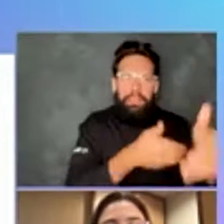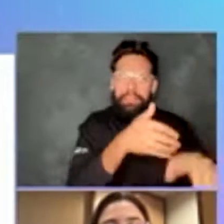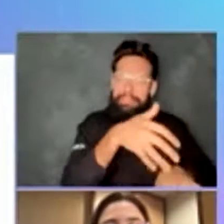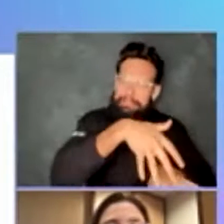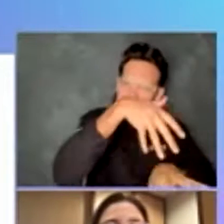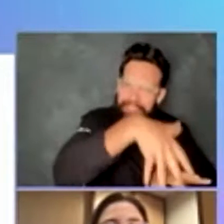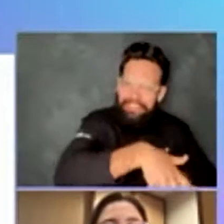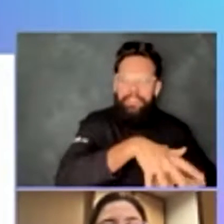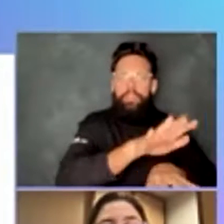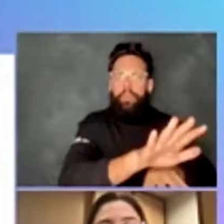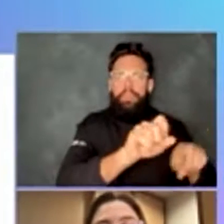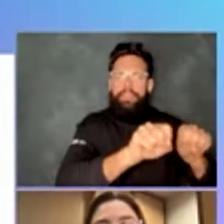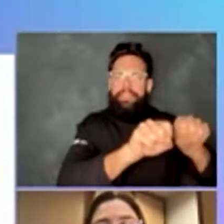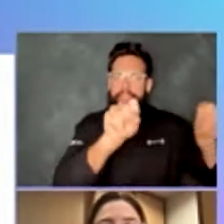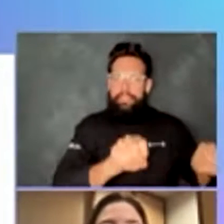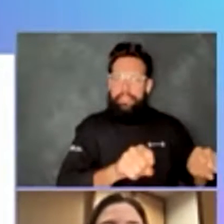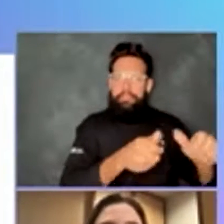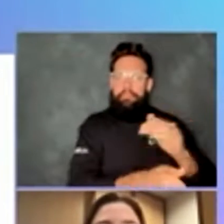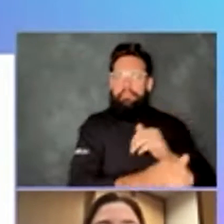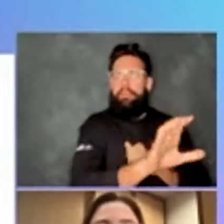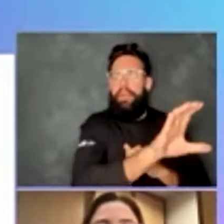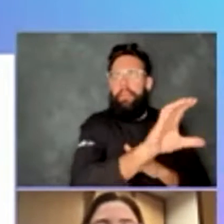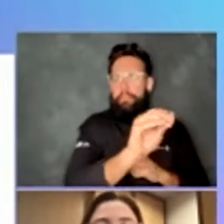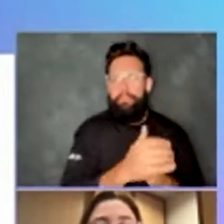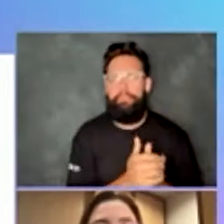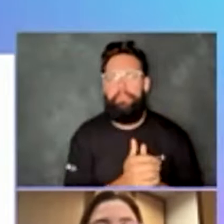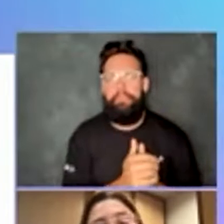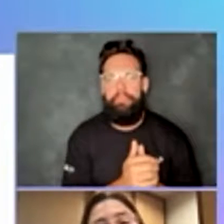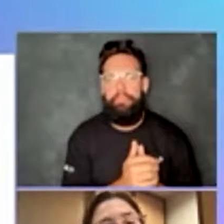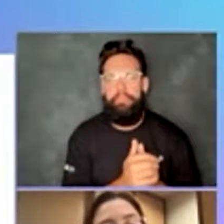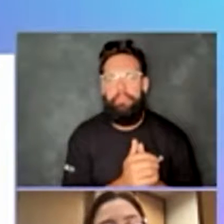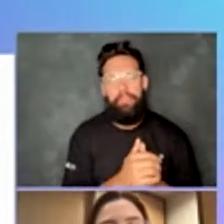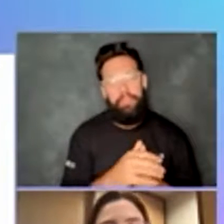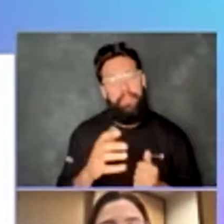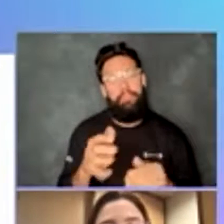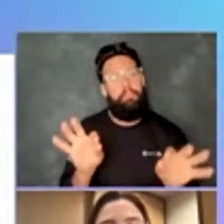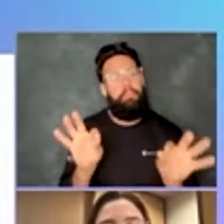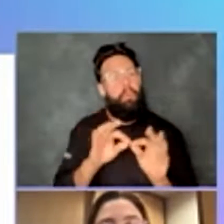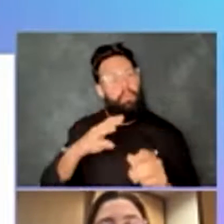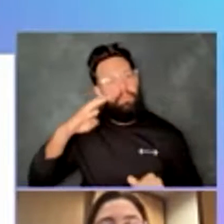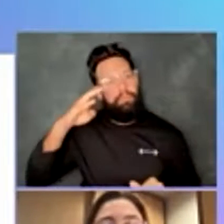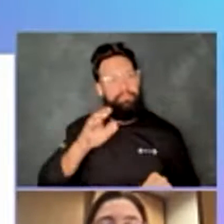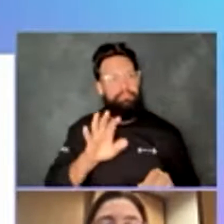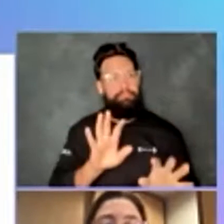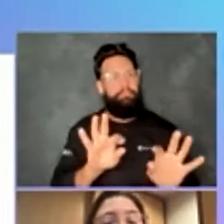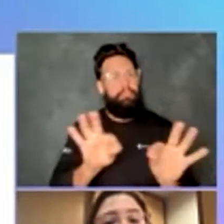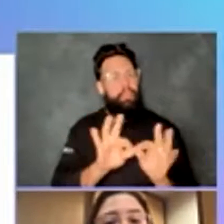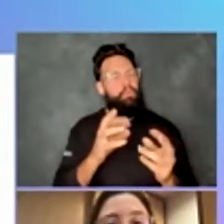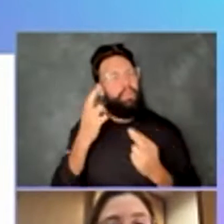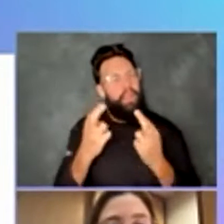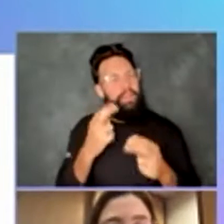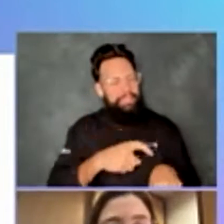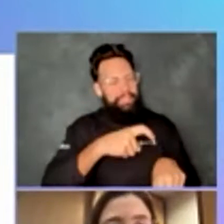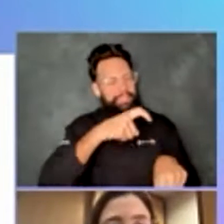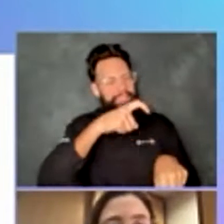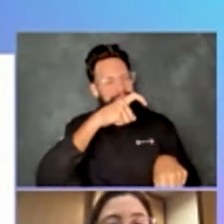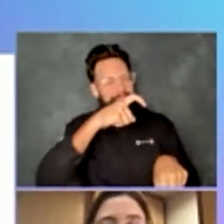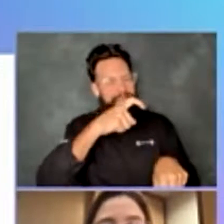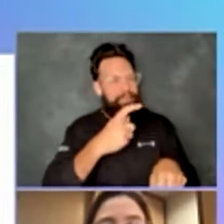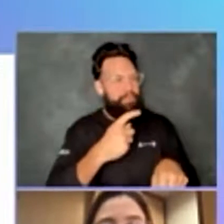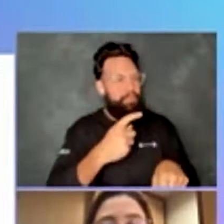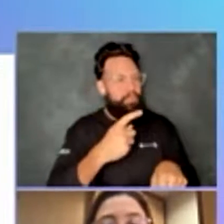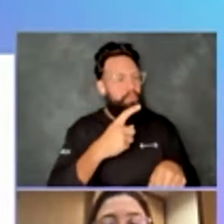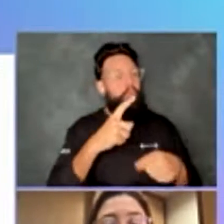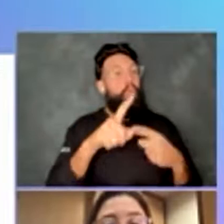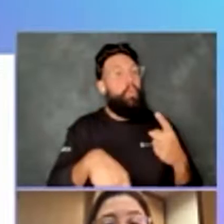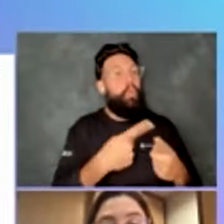organization. And you must remember that timing is key in a corporate context. If your house isn't on fire and